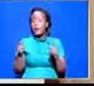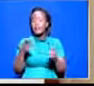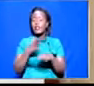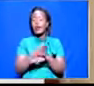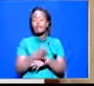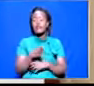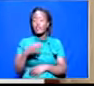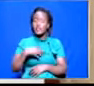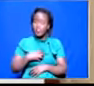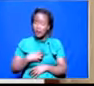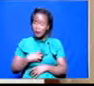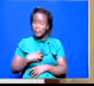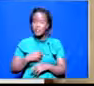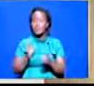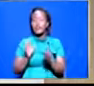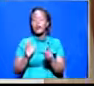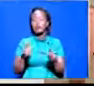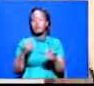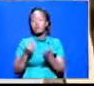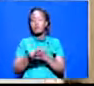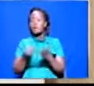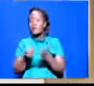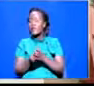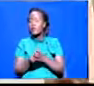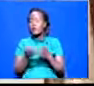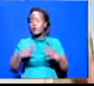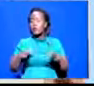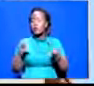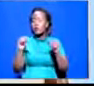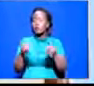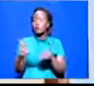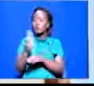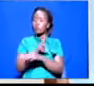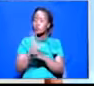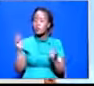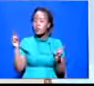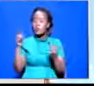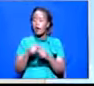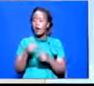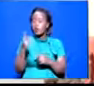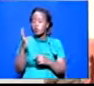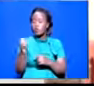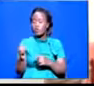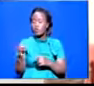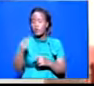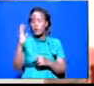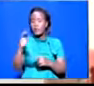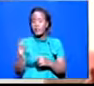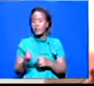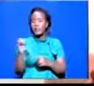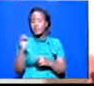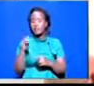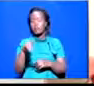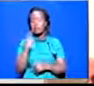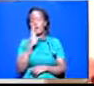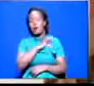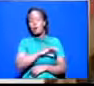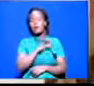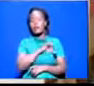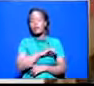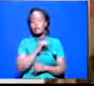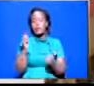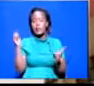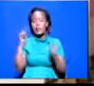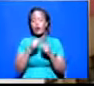Loans Act, pensioners can now utilize up to 40% of their accrued benefits of up to a maximum limit